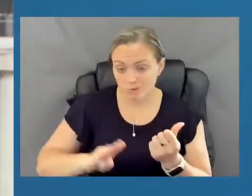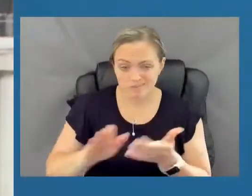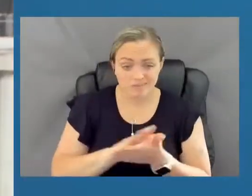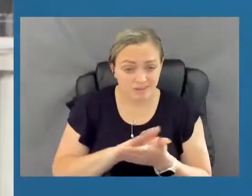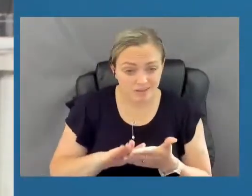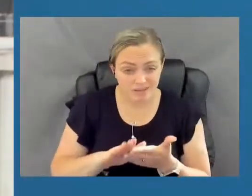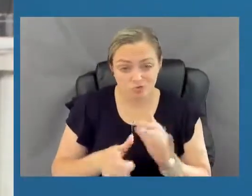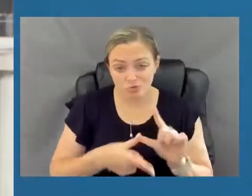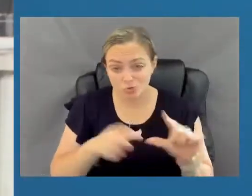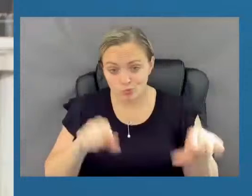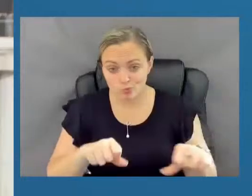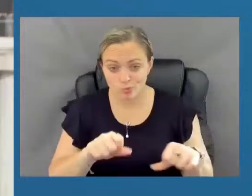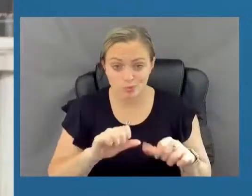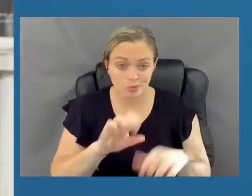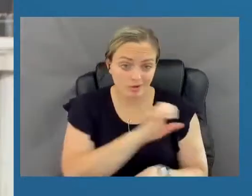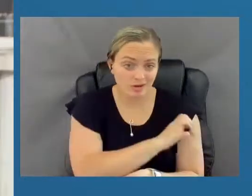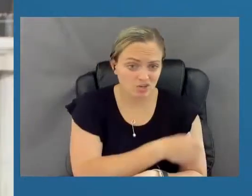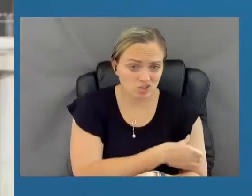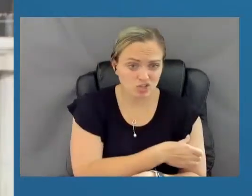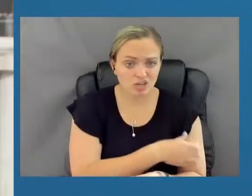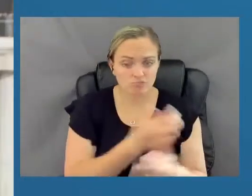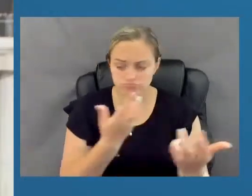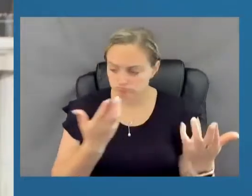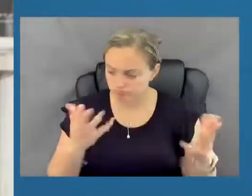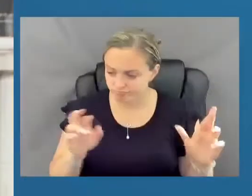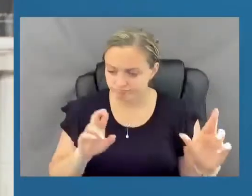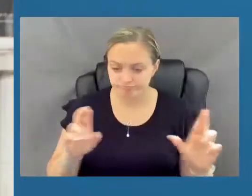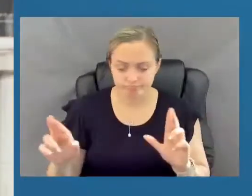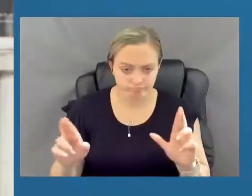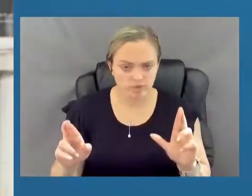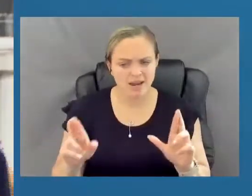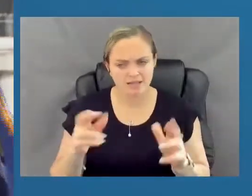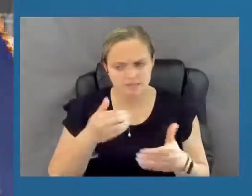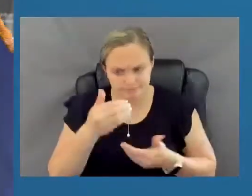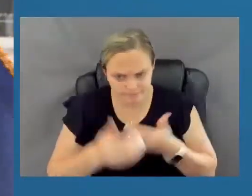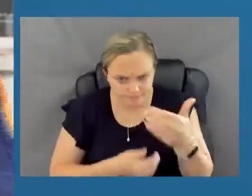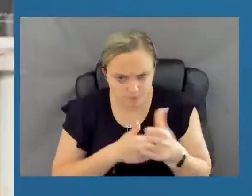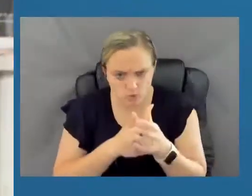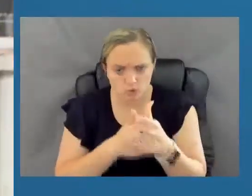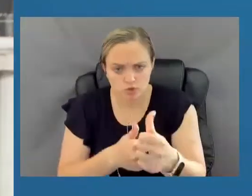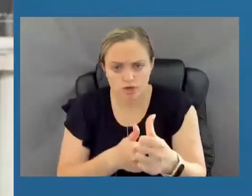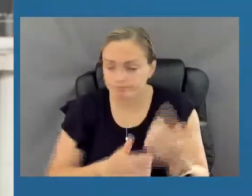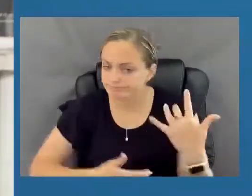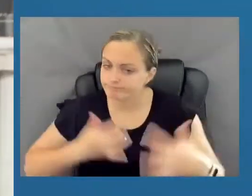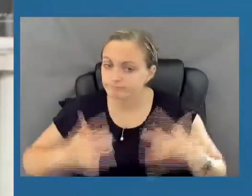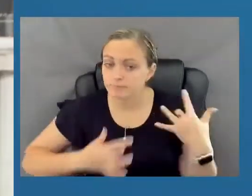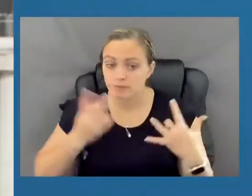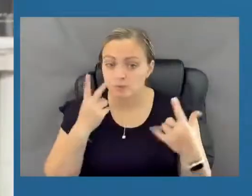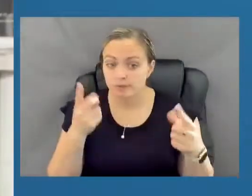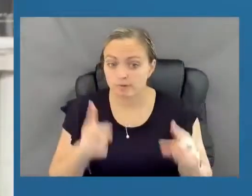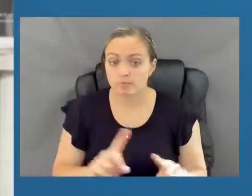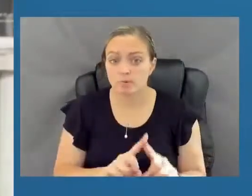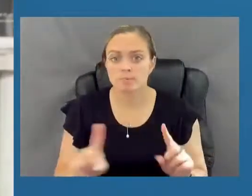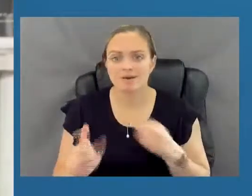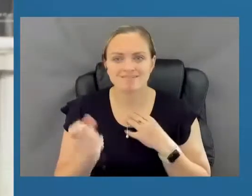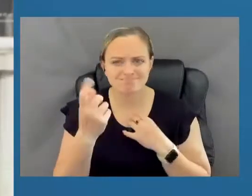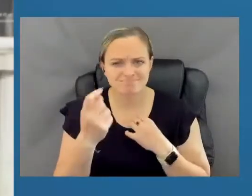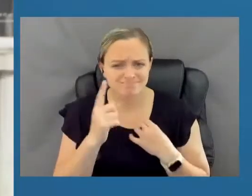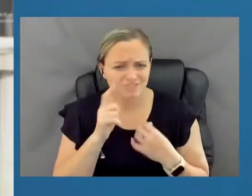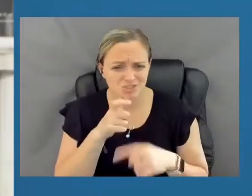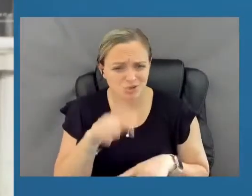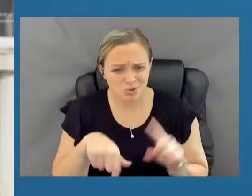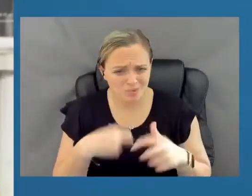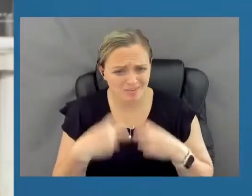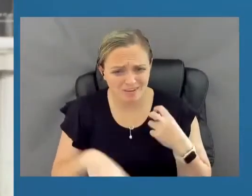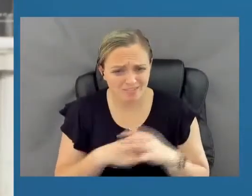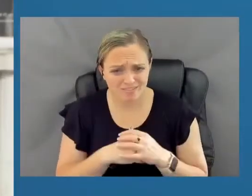We got that done as well. And now that's back on track. I'm so excited about that, but it shouldn't be this hard. It shouldn't